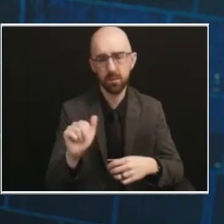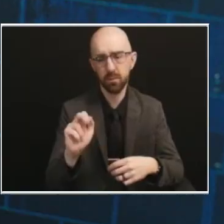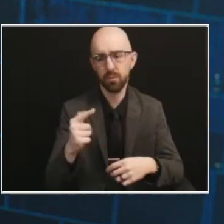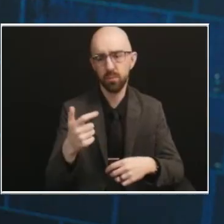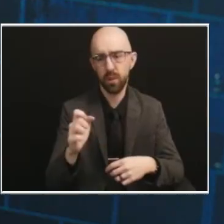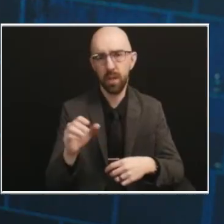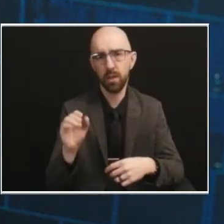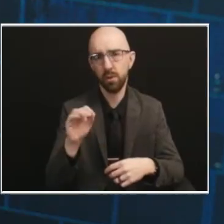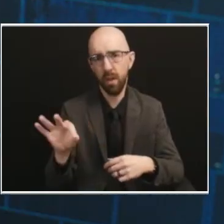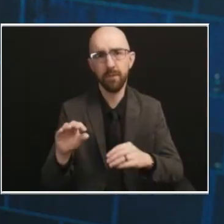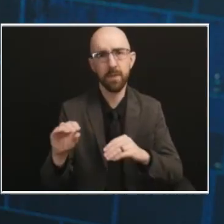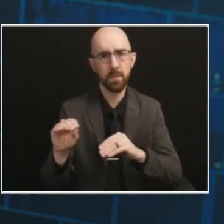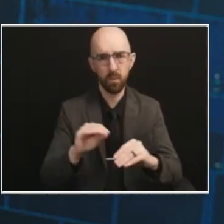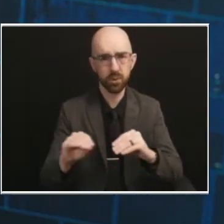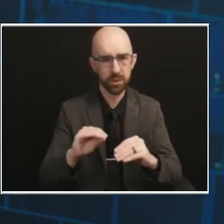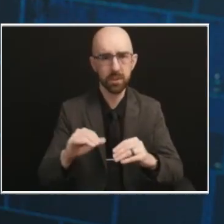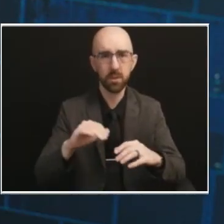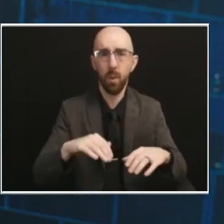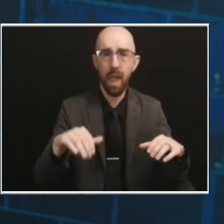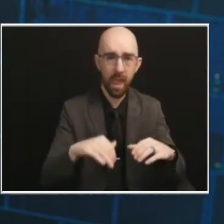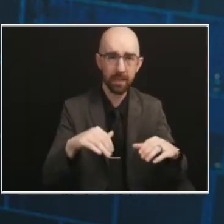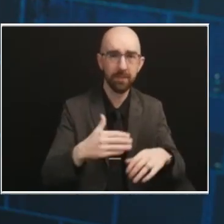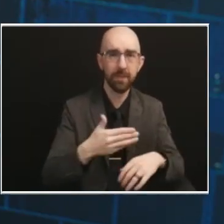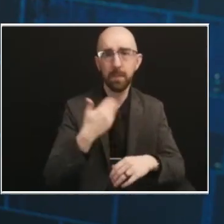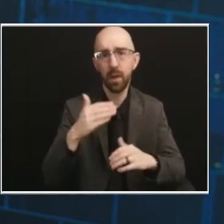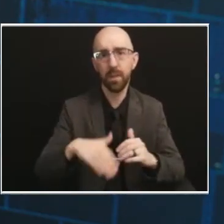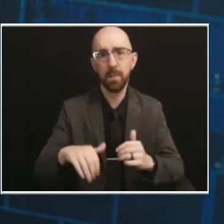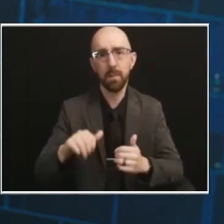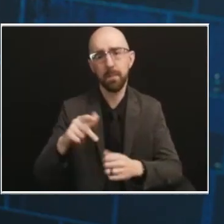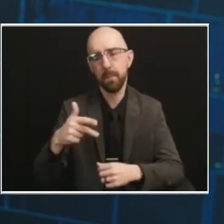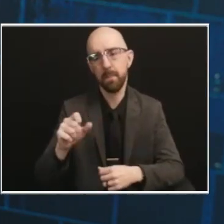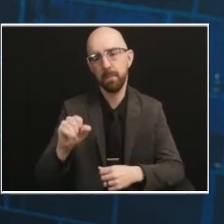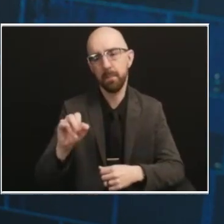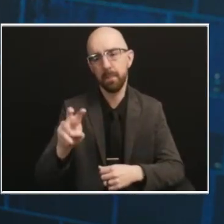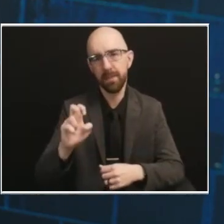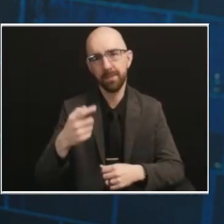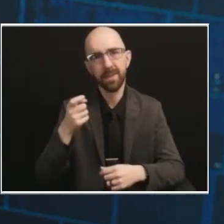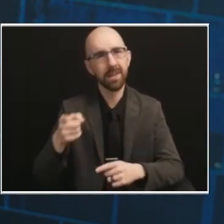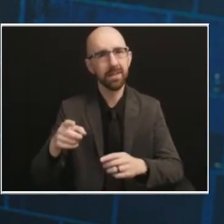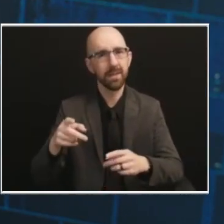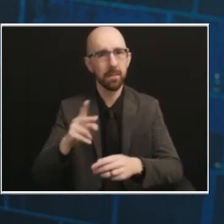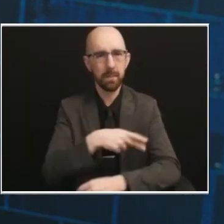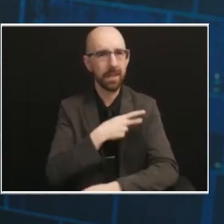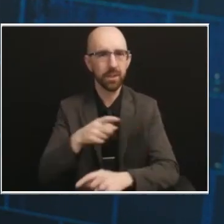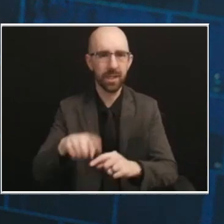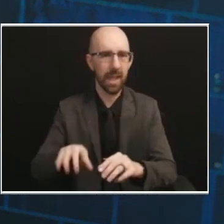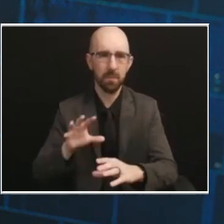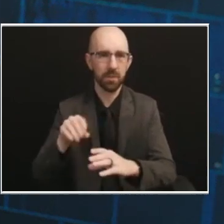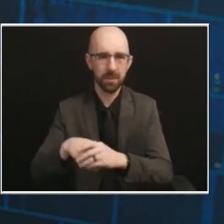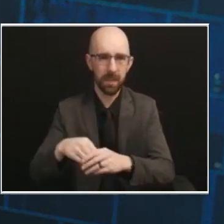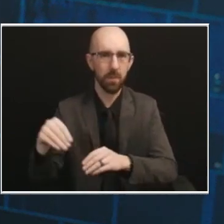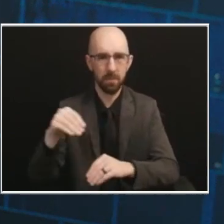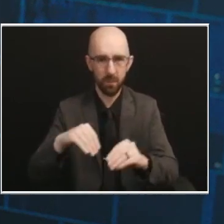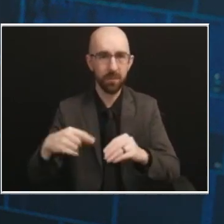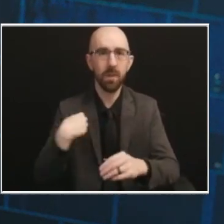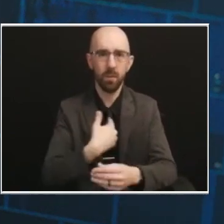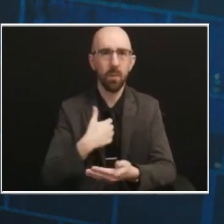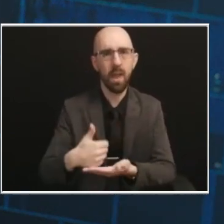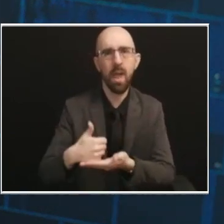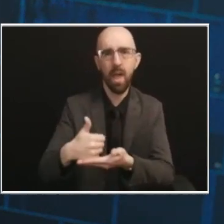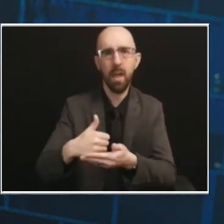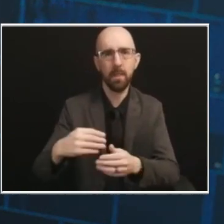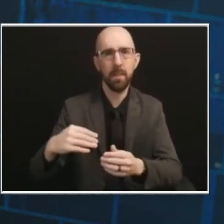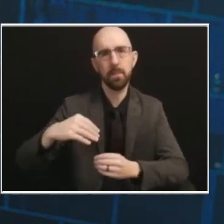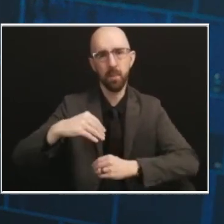range of motion is better than passive range of motion, but if the patient can't participate in actively moving, then we help them passively move what